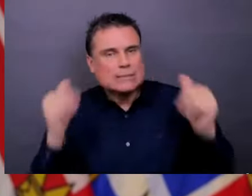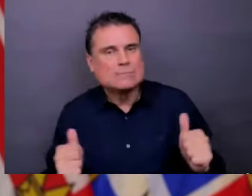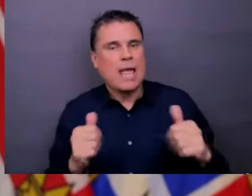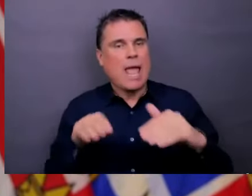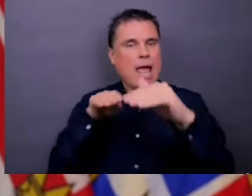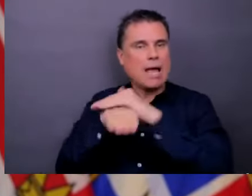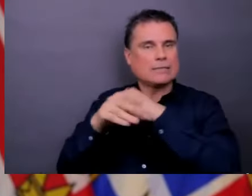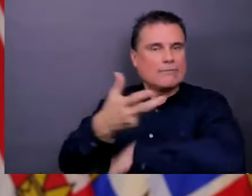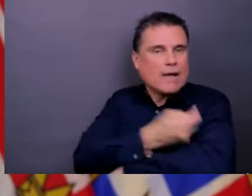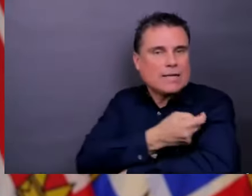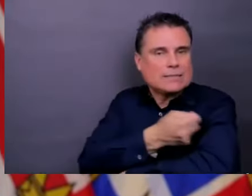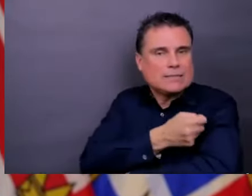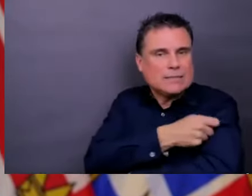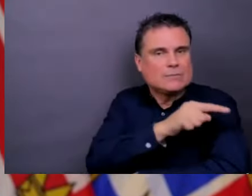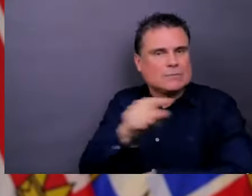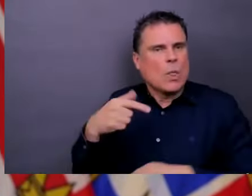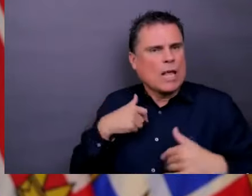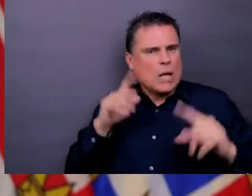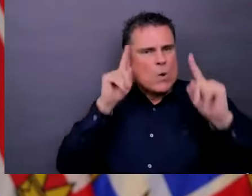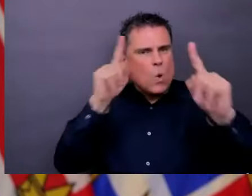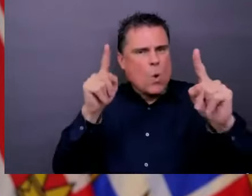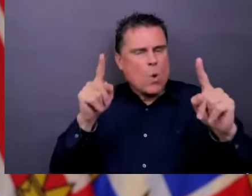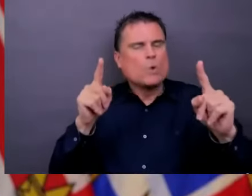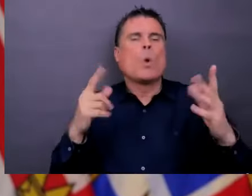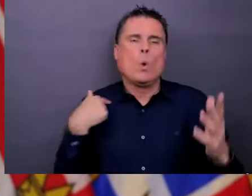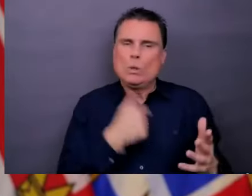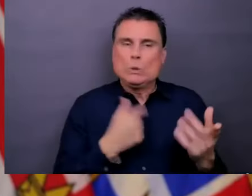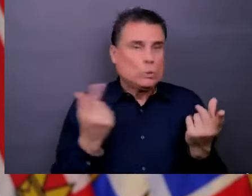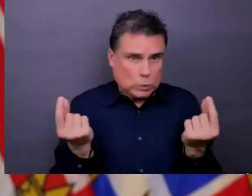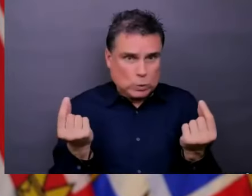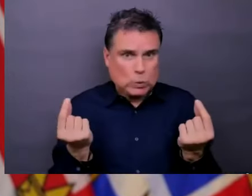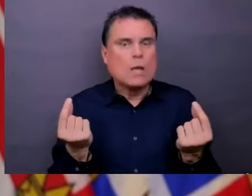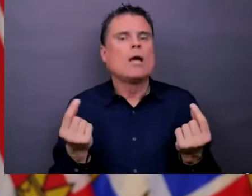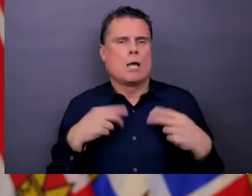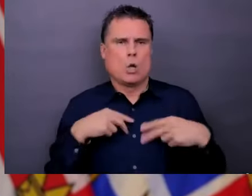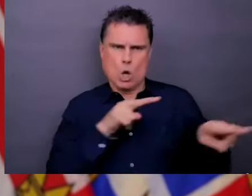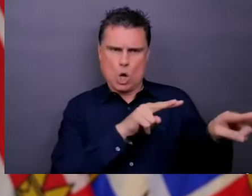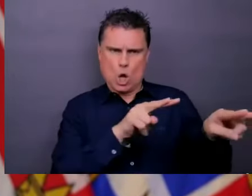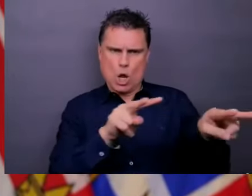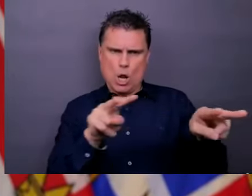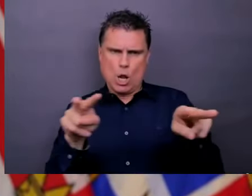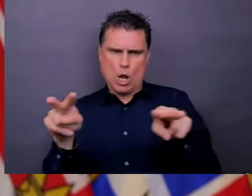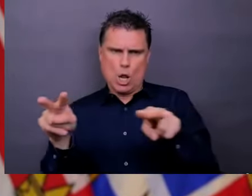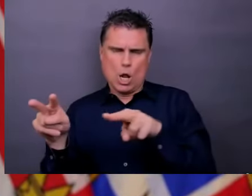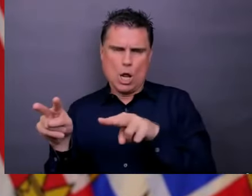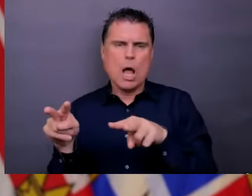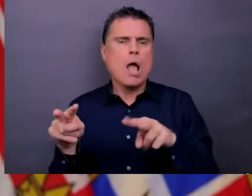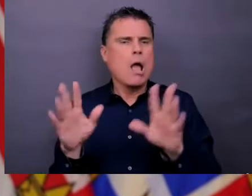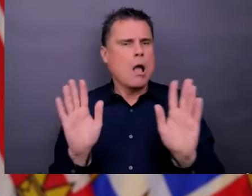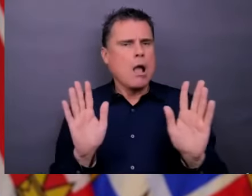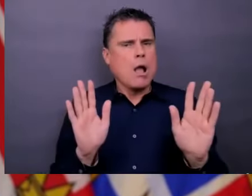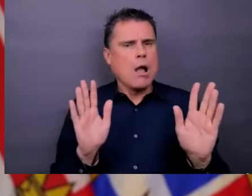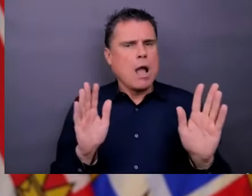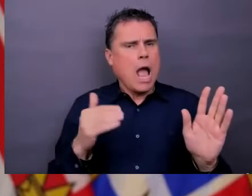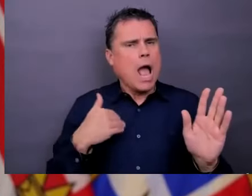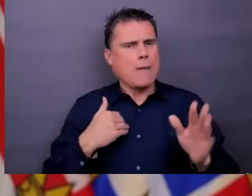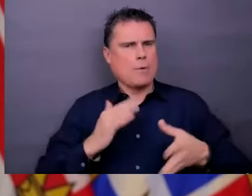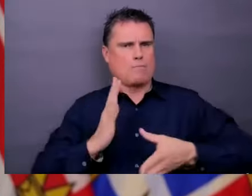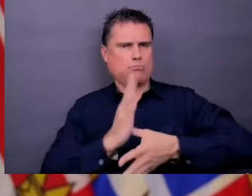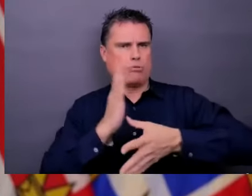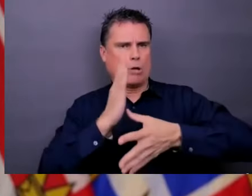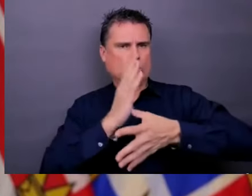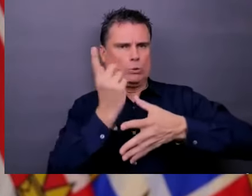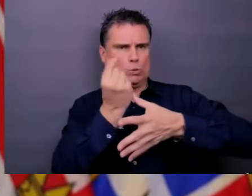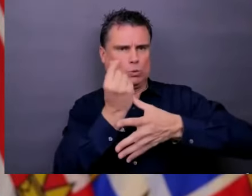at our priority population or people in the community over age 80, and we will be monitoring to see if